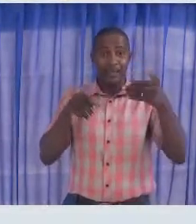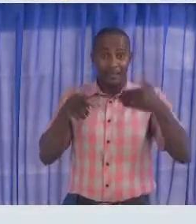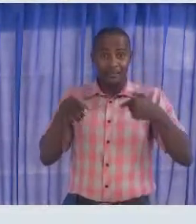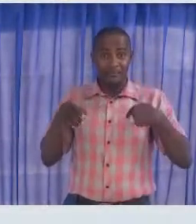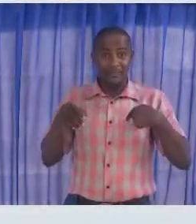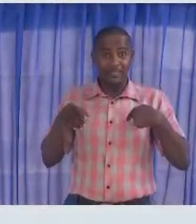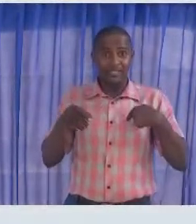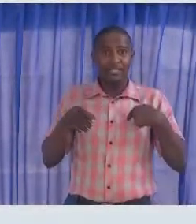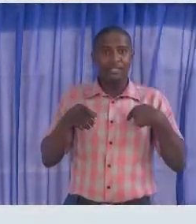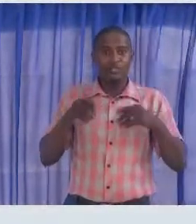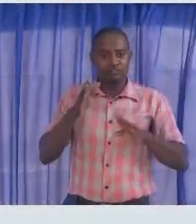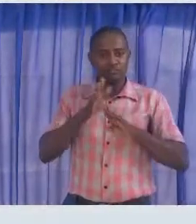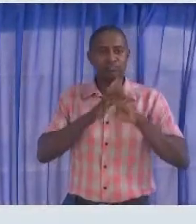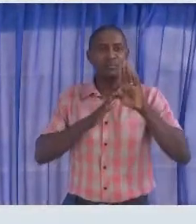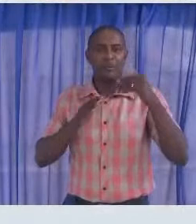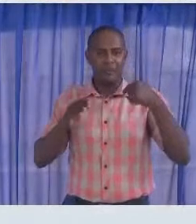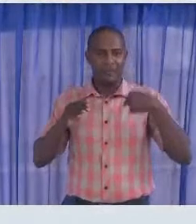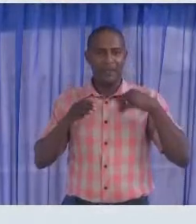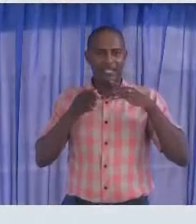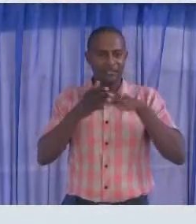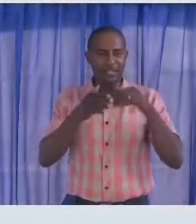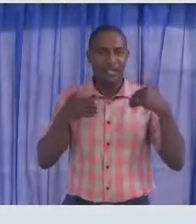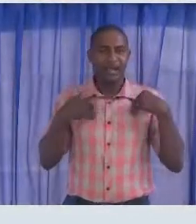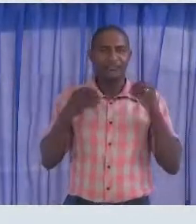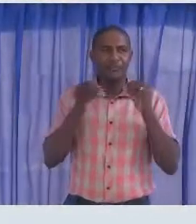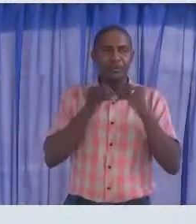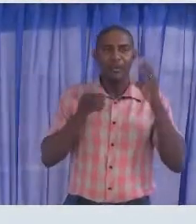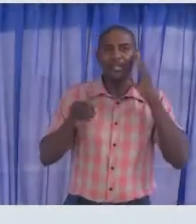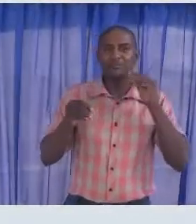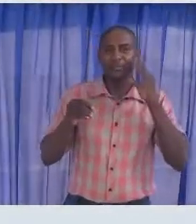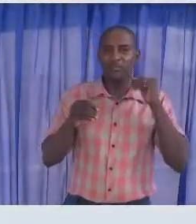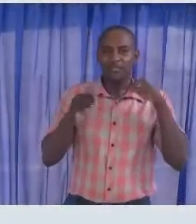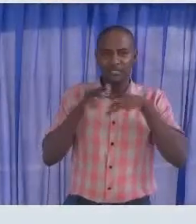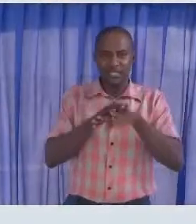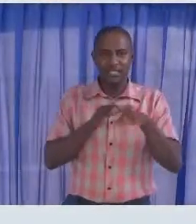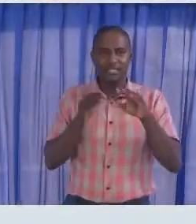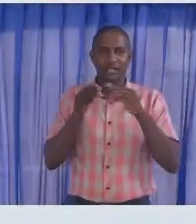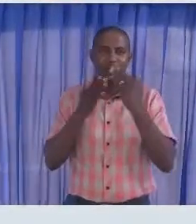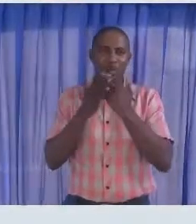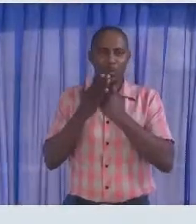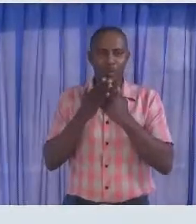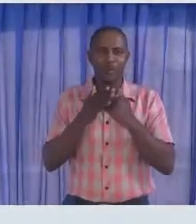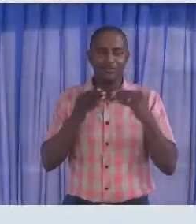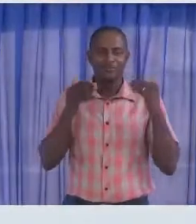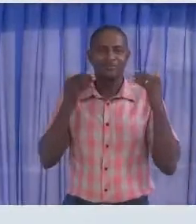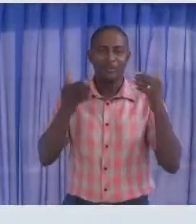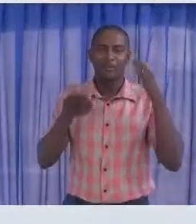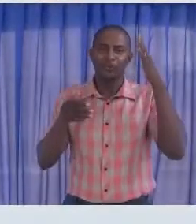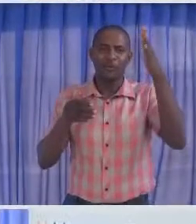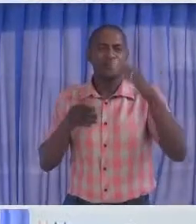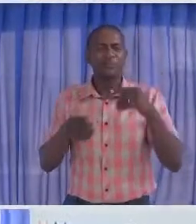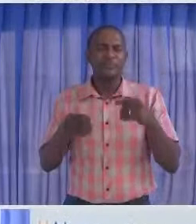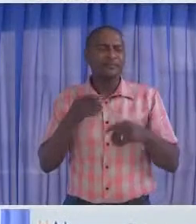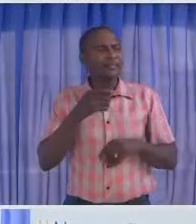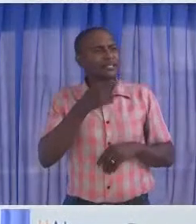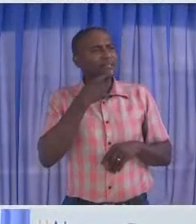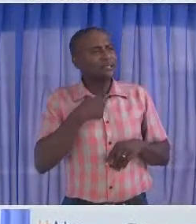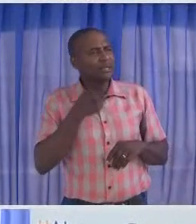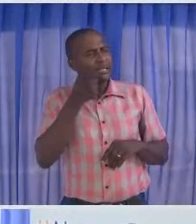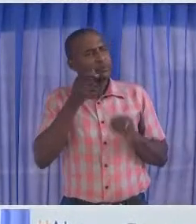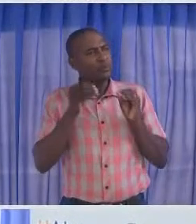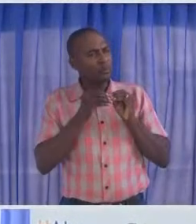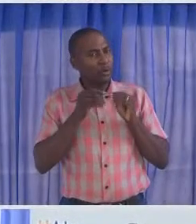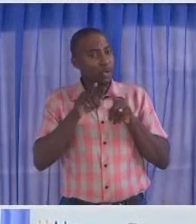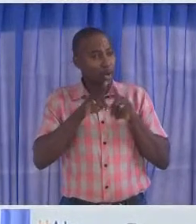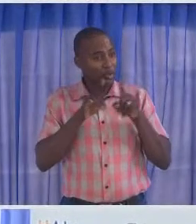actually further my studies and have more experience in the course going forward. Tell me a little more, and also for our viewers